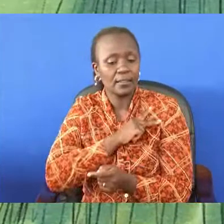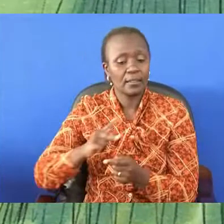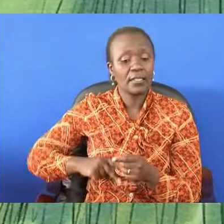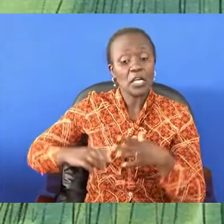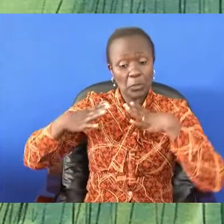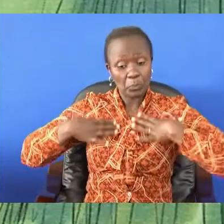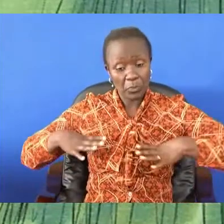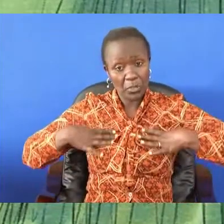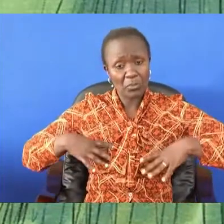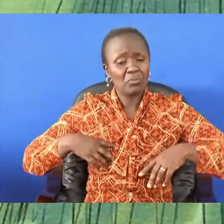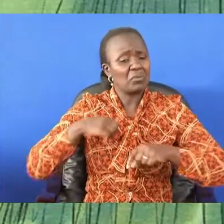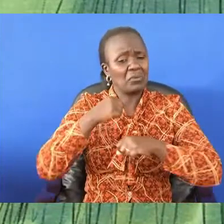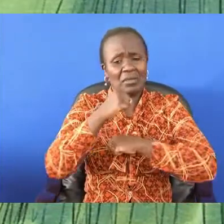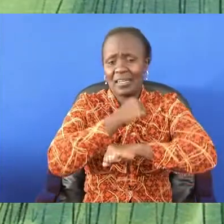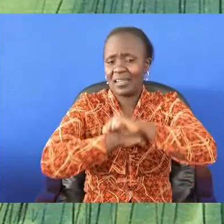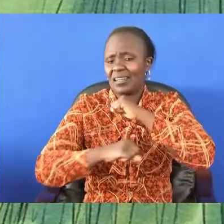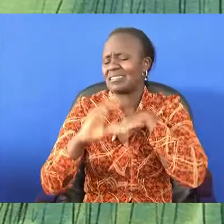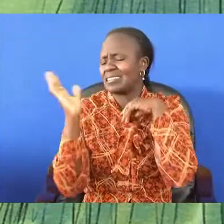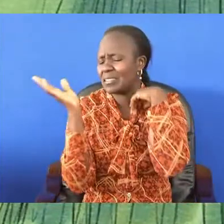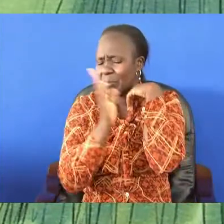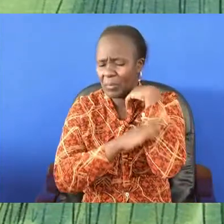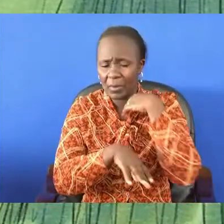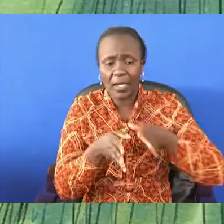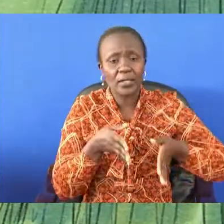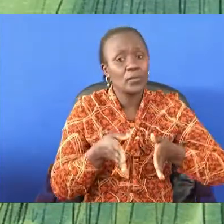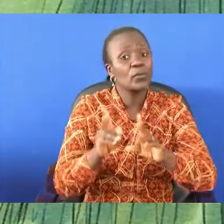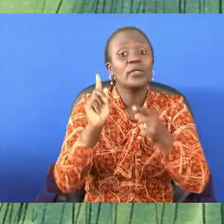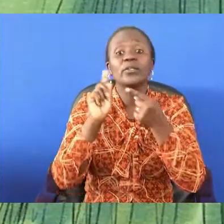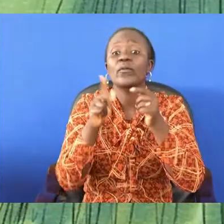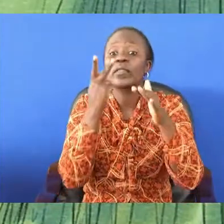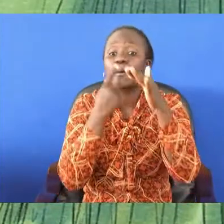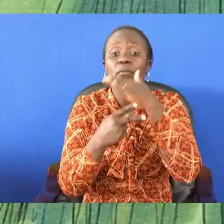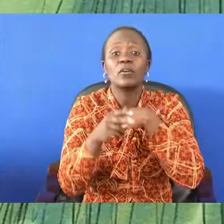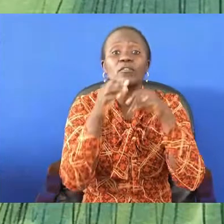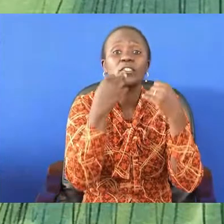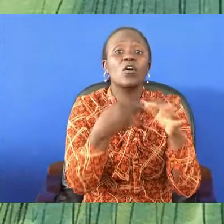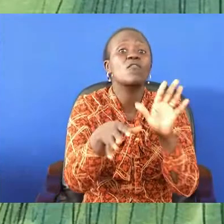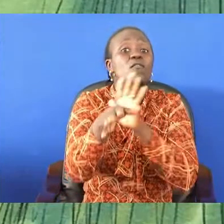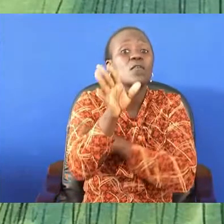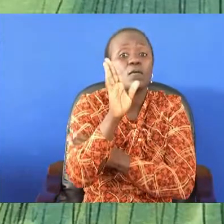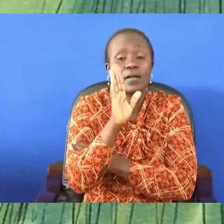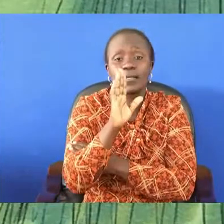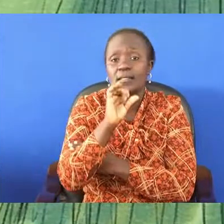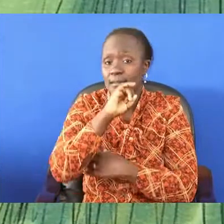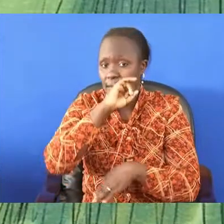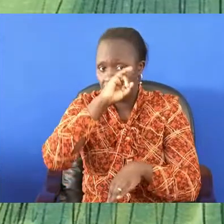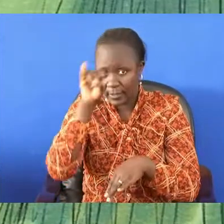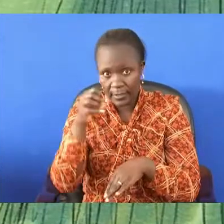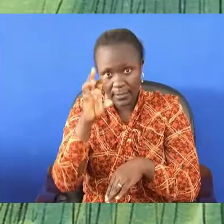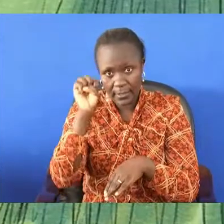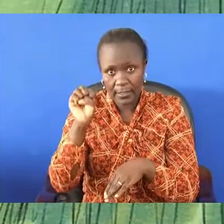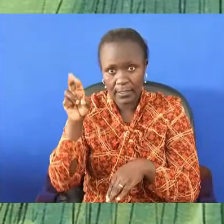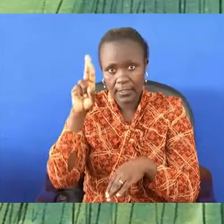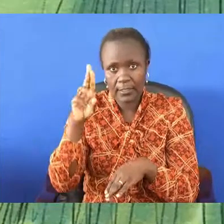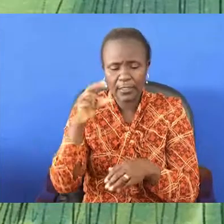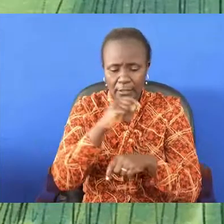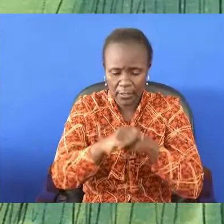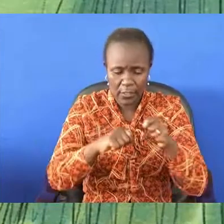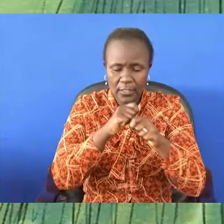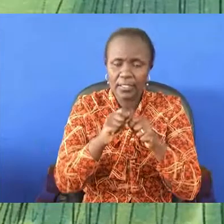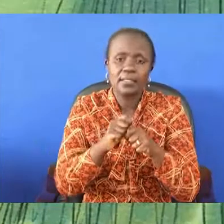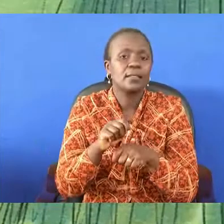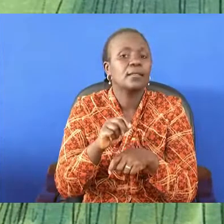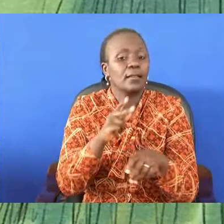people have acted so wickedly to the prophet of God, Prophet Jeremiah. This time, the